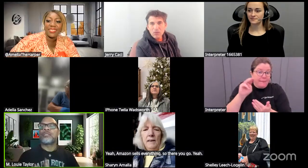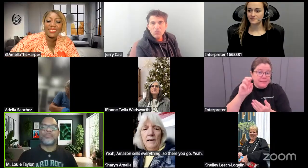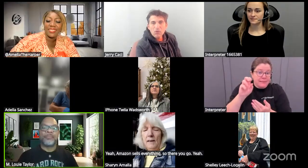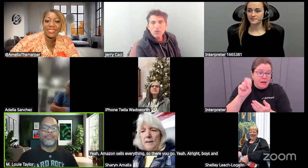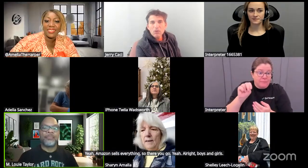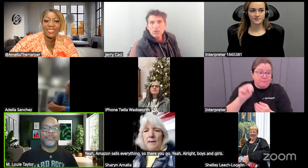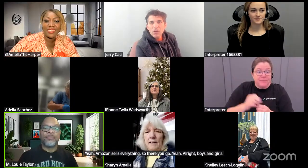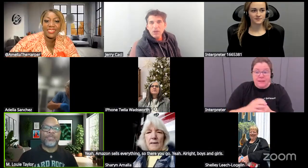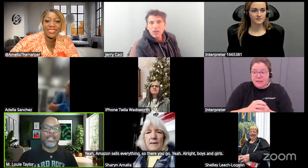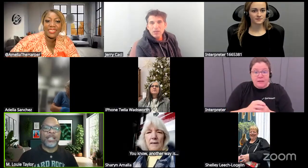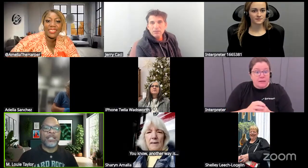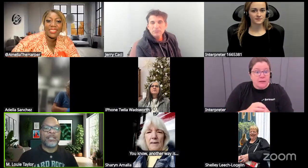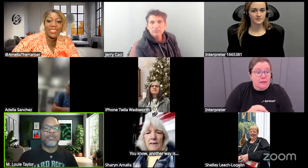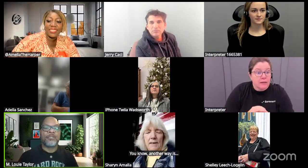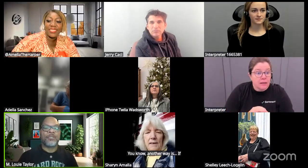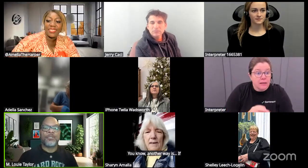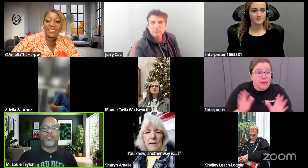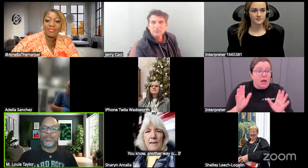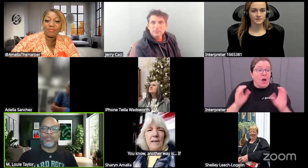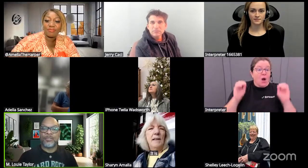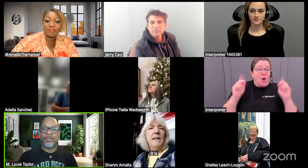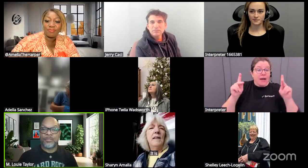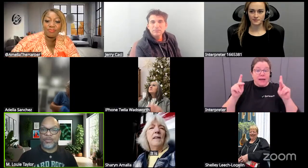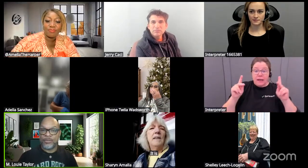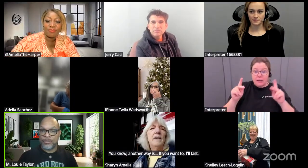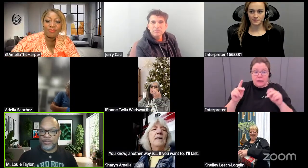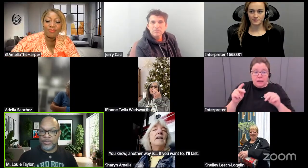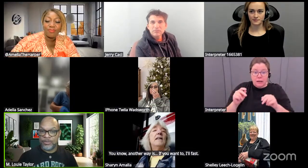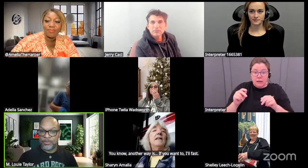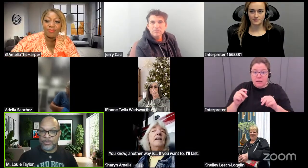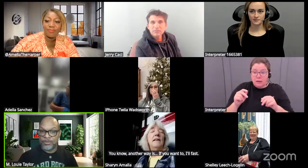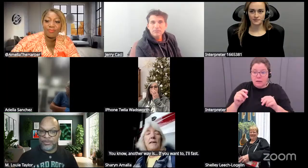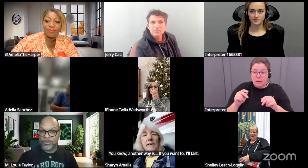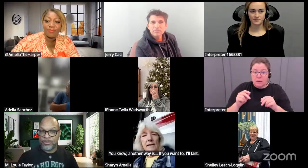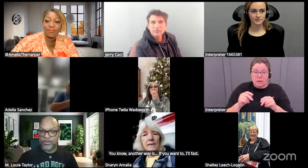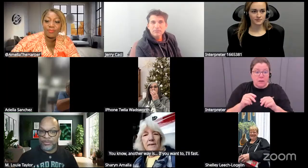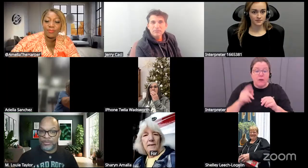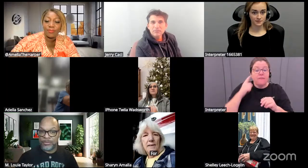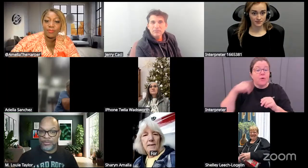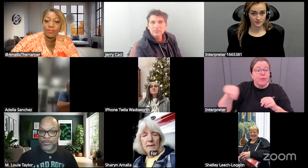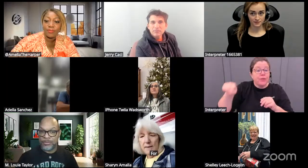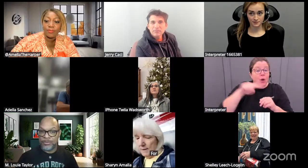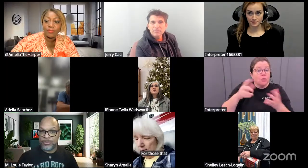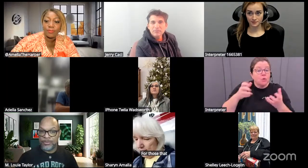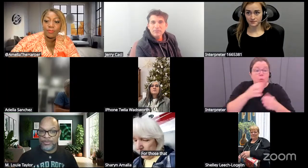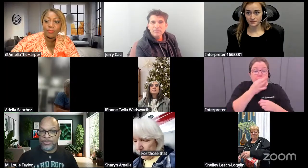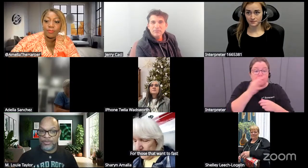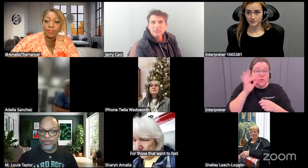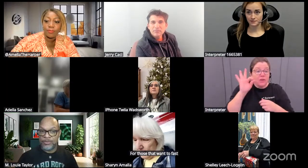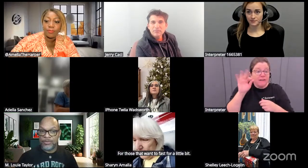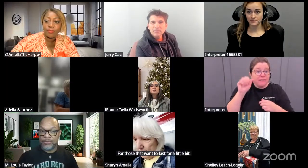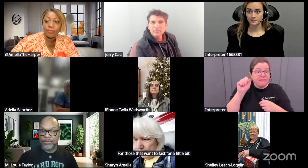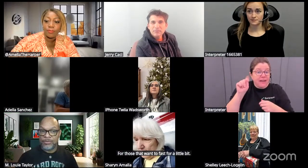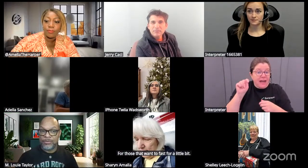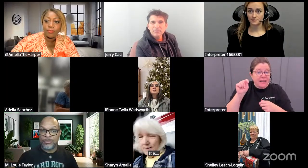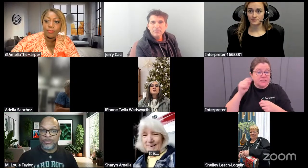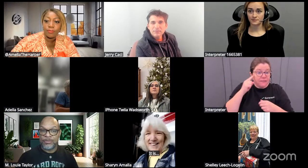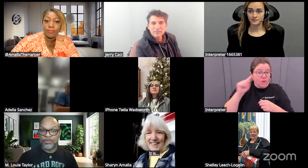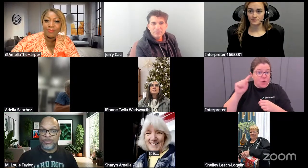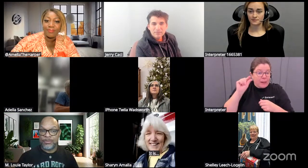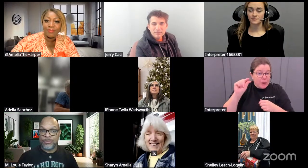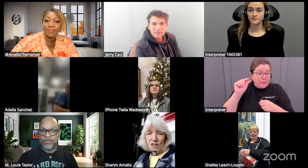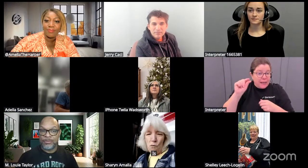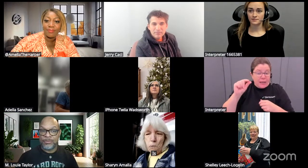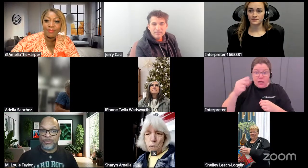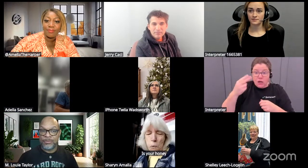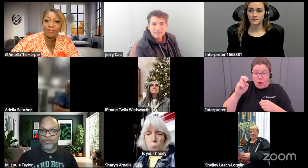way, girls, if it you want is. to fast, for those that want to fast for a little bit, is your honey